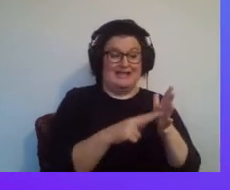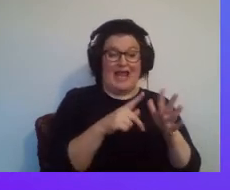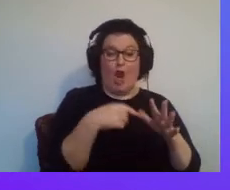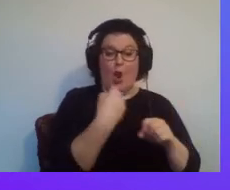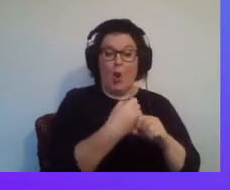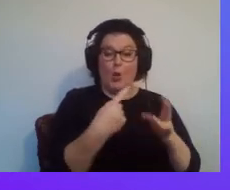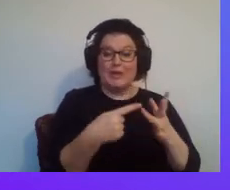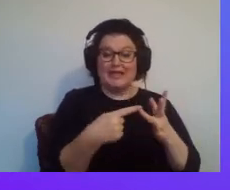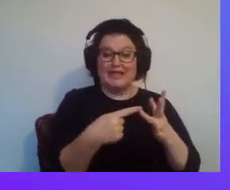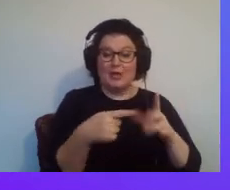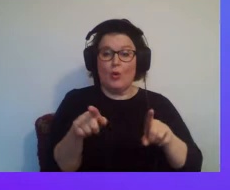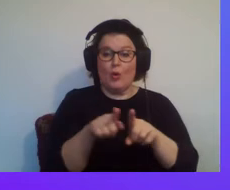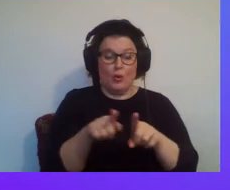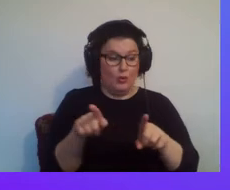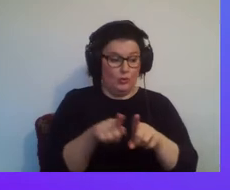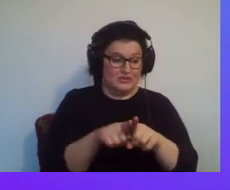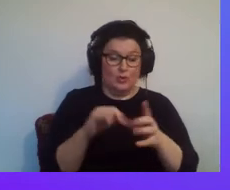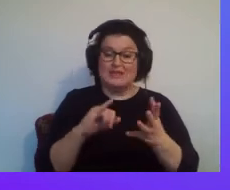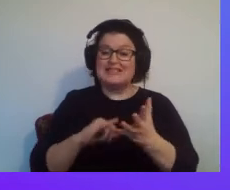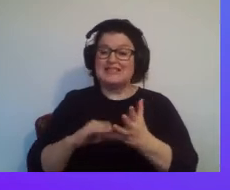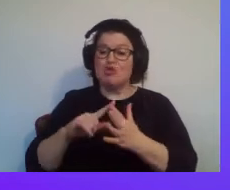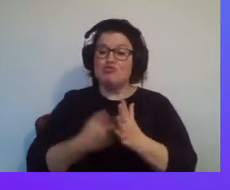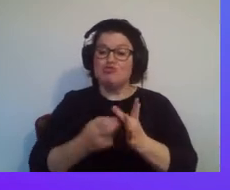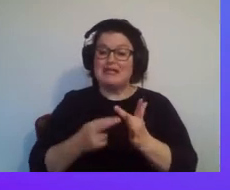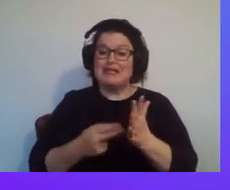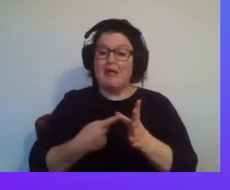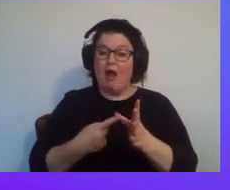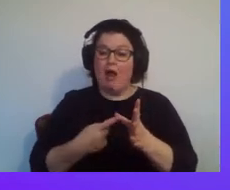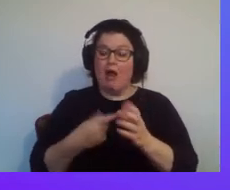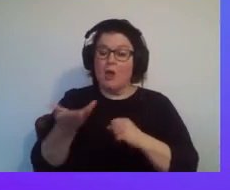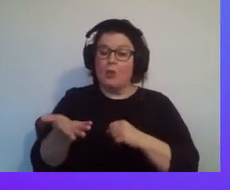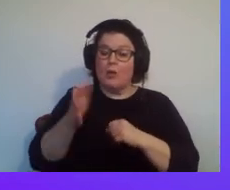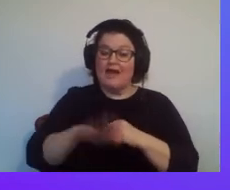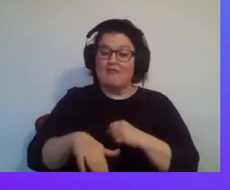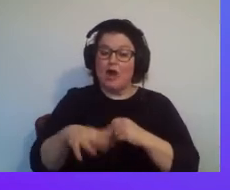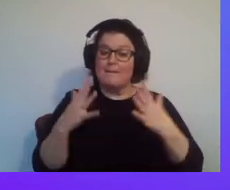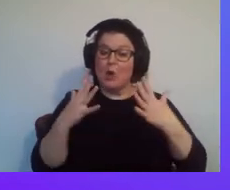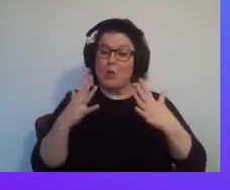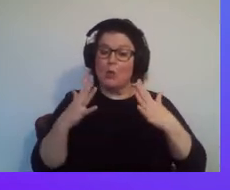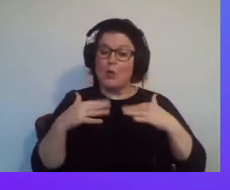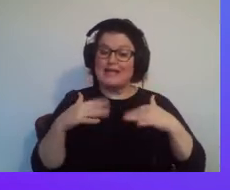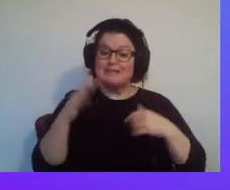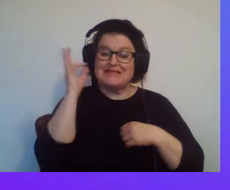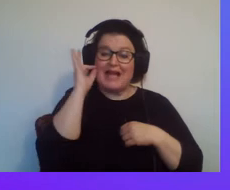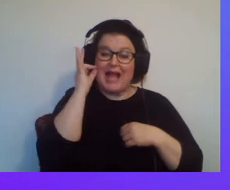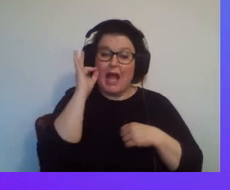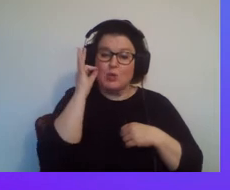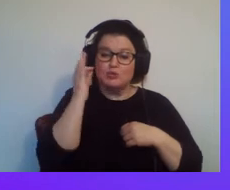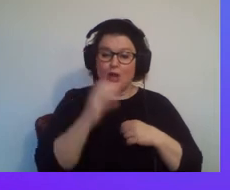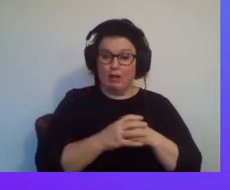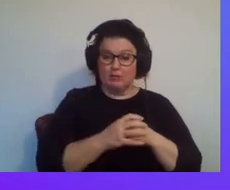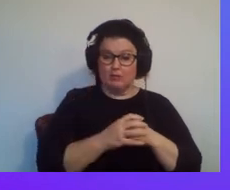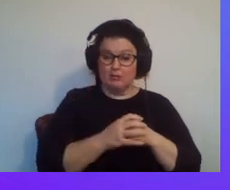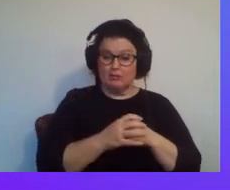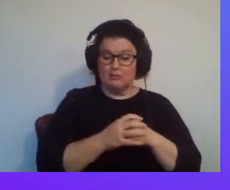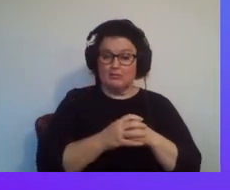Council. So please do listen, do pass this on, do ask any questions. This is about making sure that we can